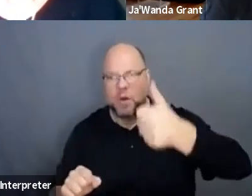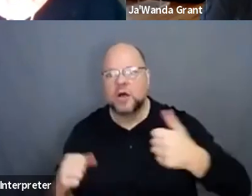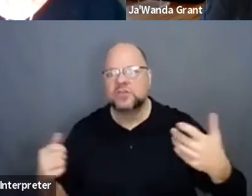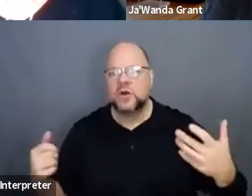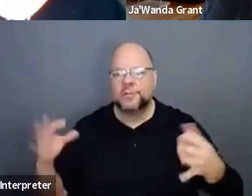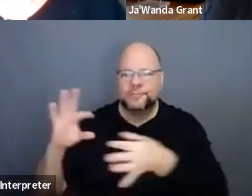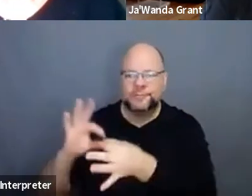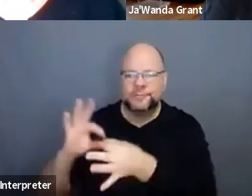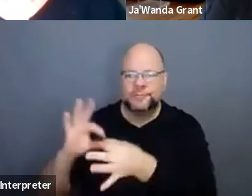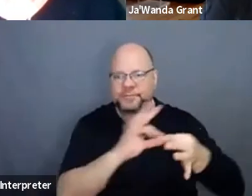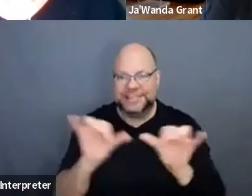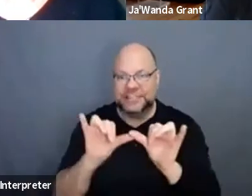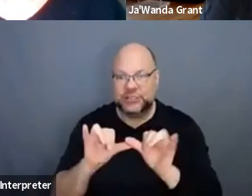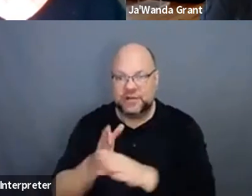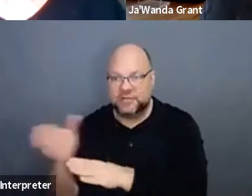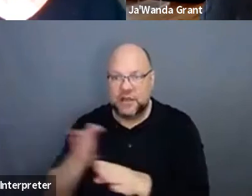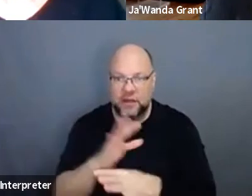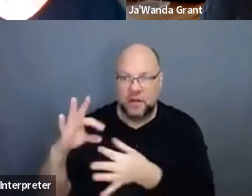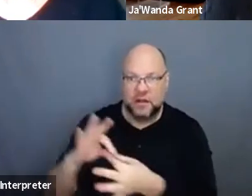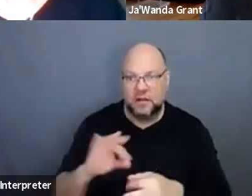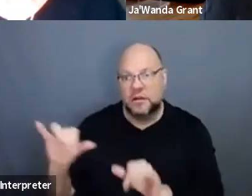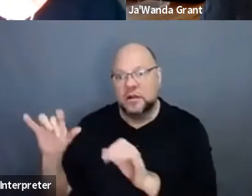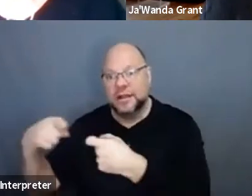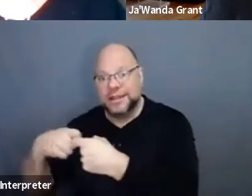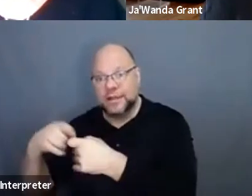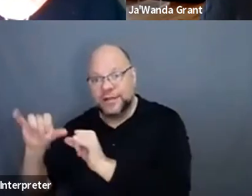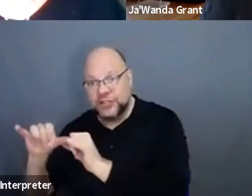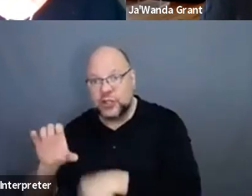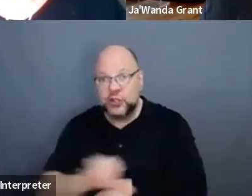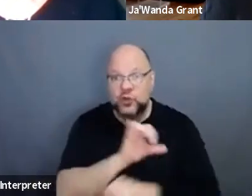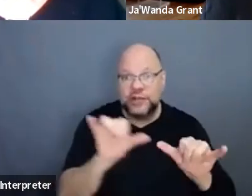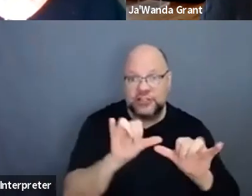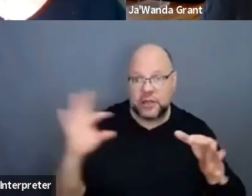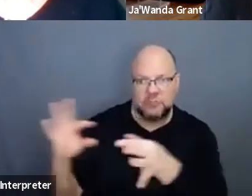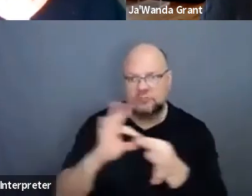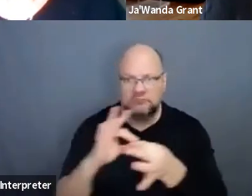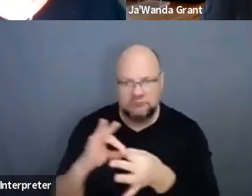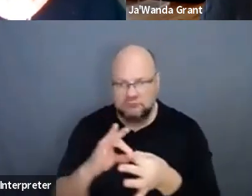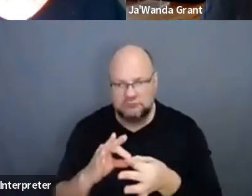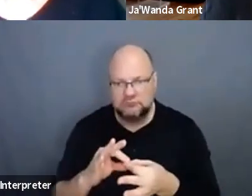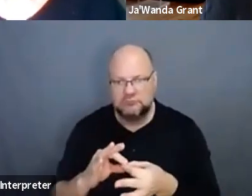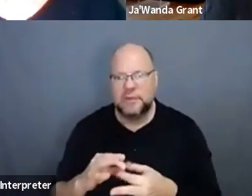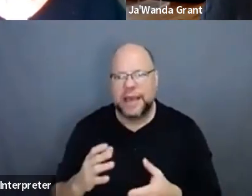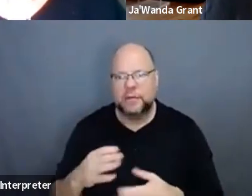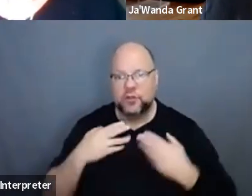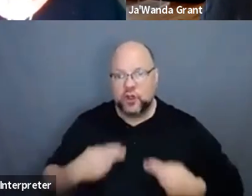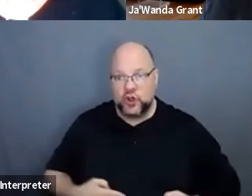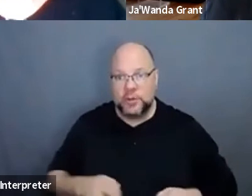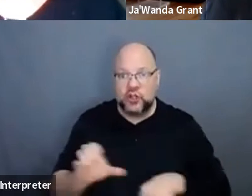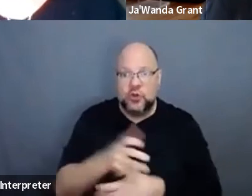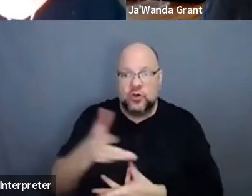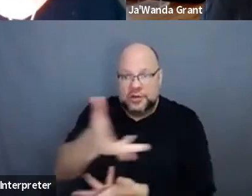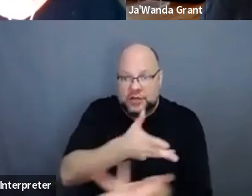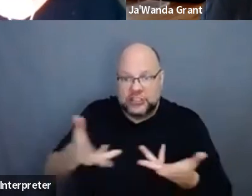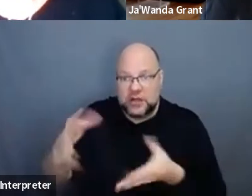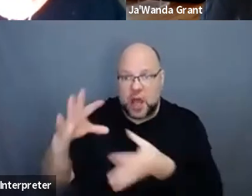between engineering fields, right? When you're thinking about electrical engineering and computer engineering and human computer interaction